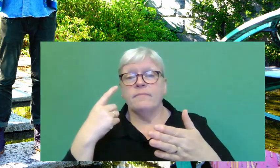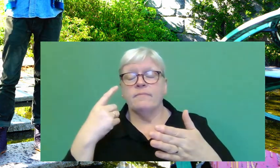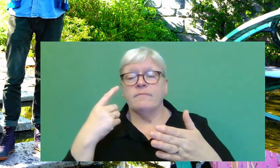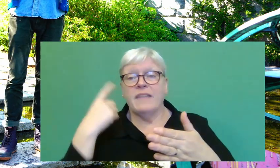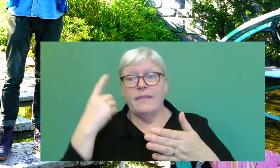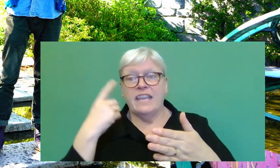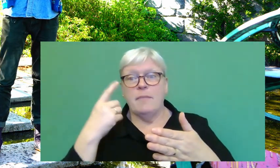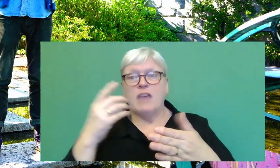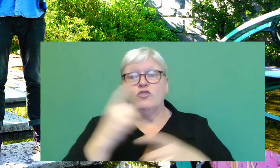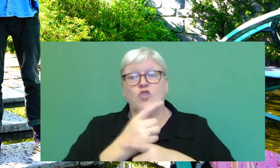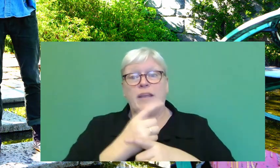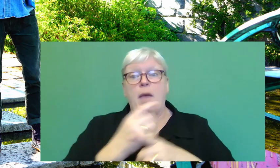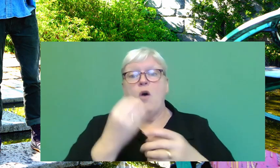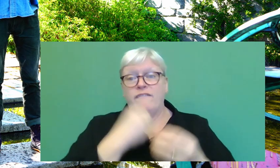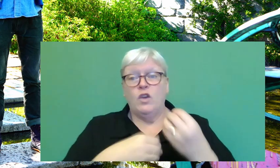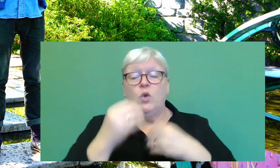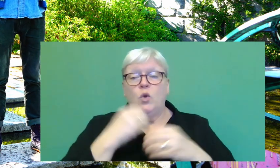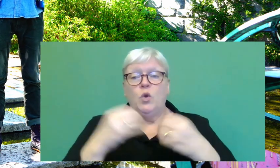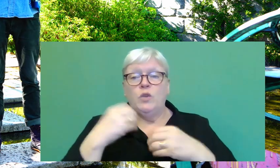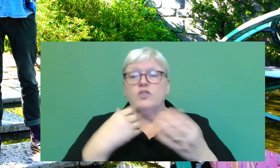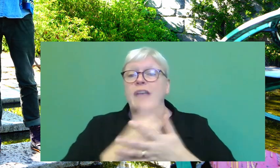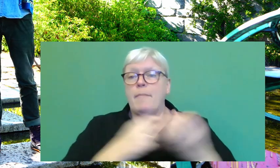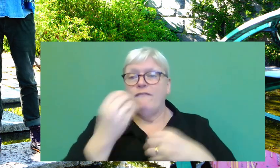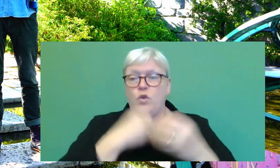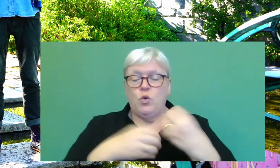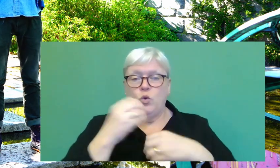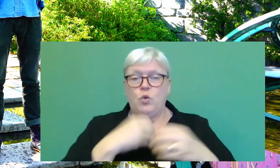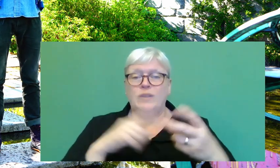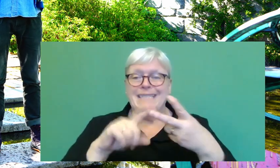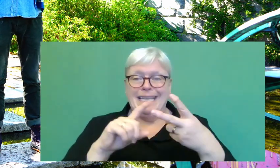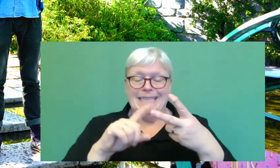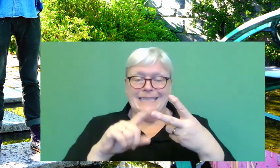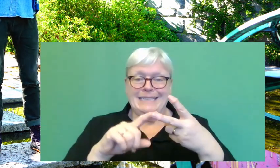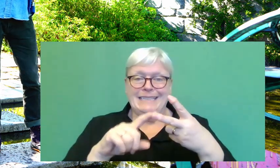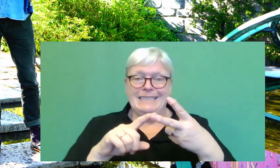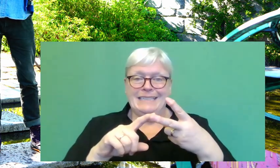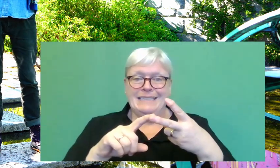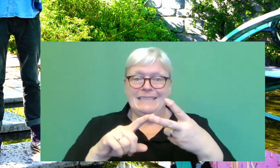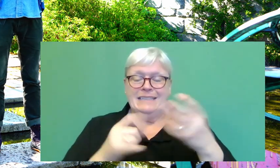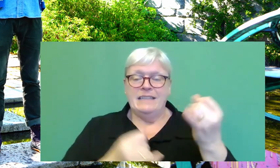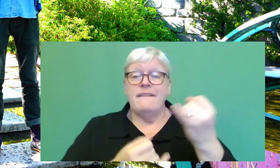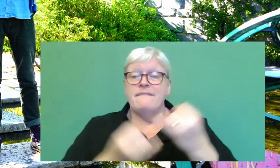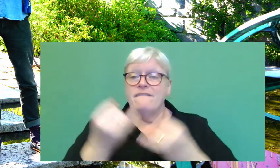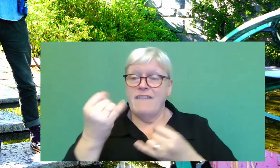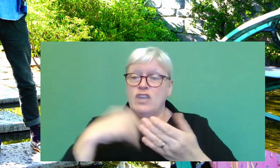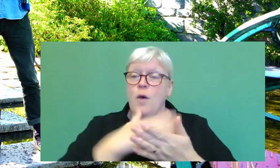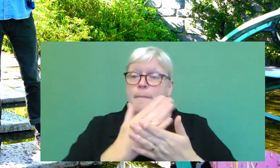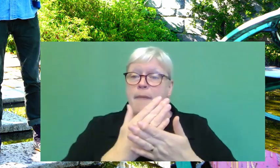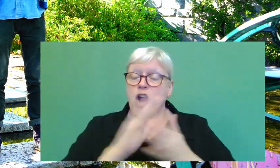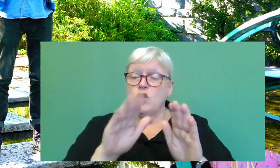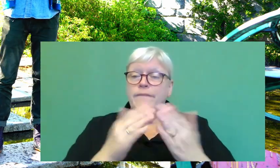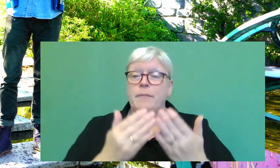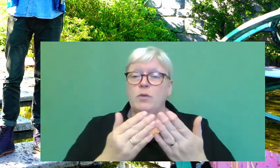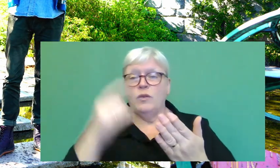on. So it's a feasting sequence. And the second section is the final part of the book that I think I signed off